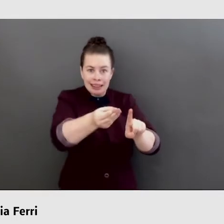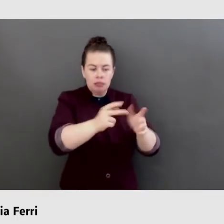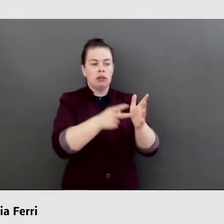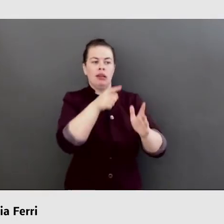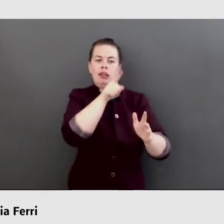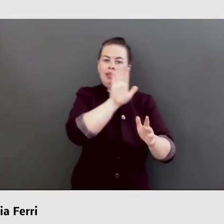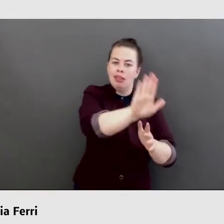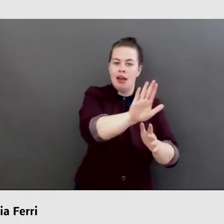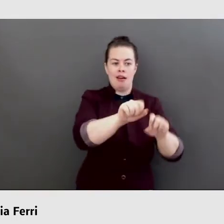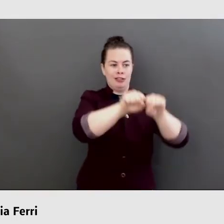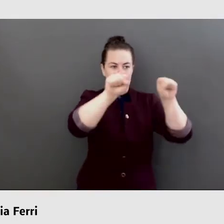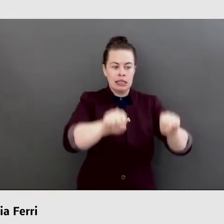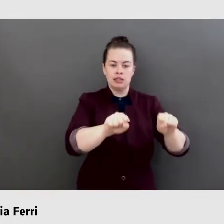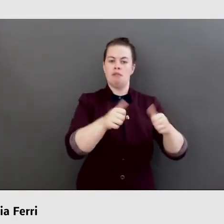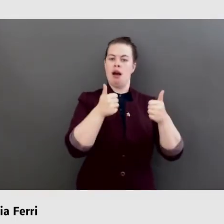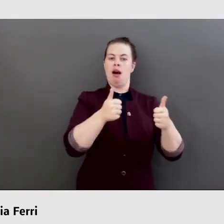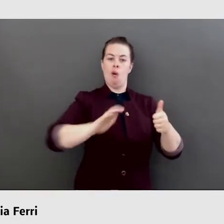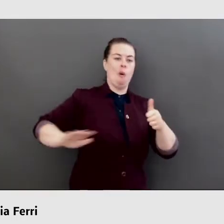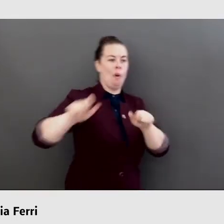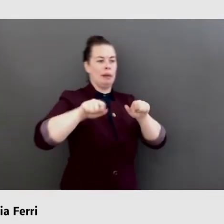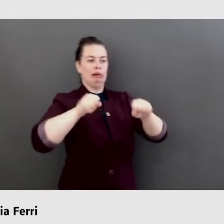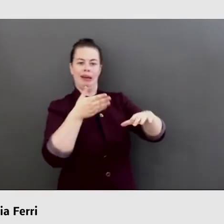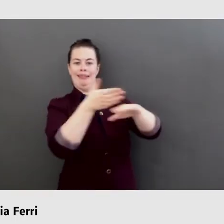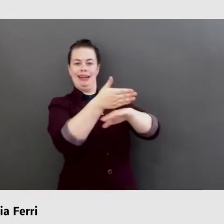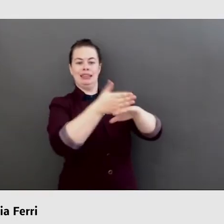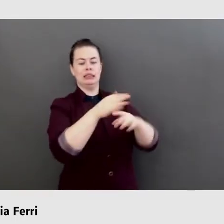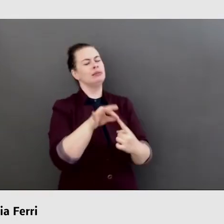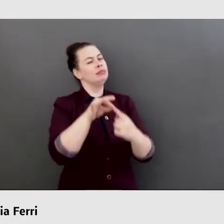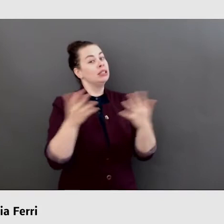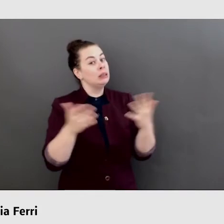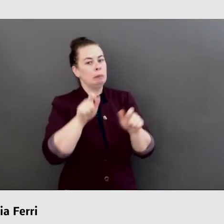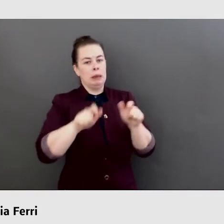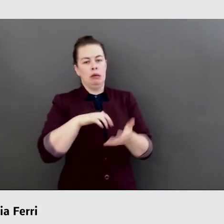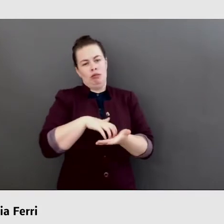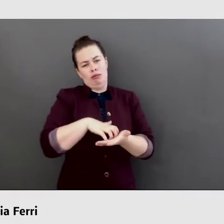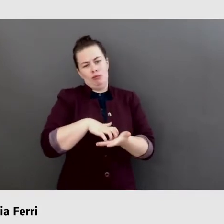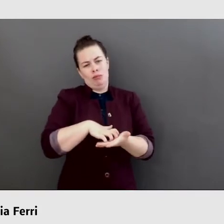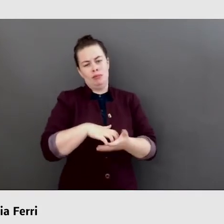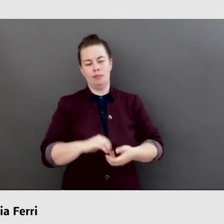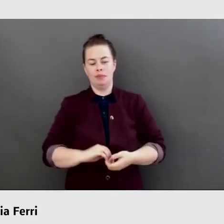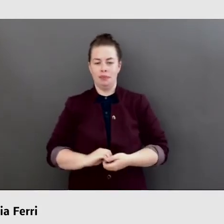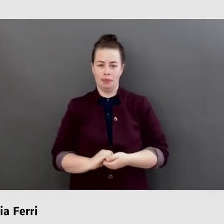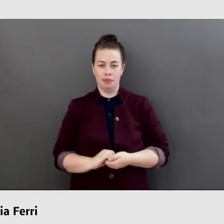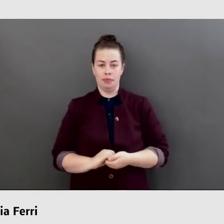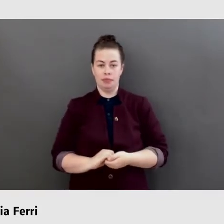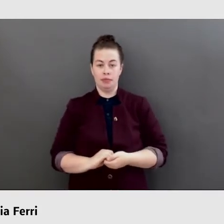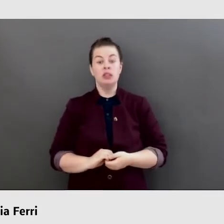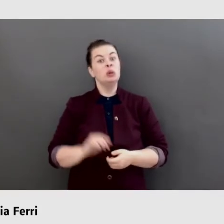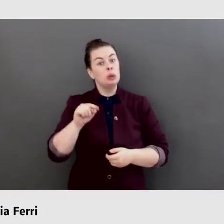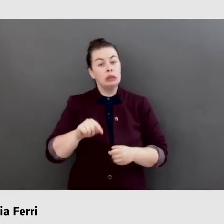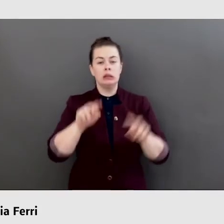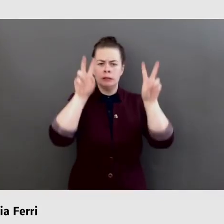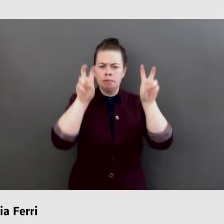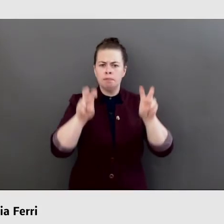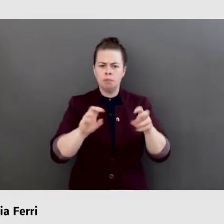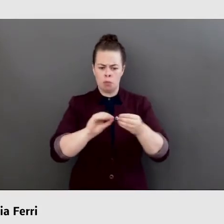can support access to healthcare for everyone and in particular for vulnerable people.